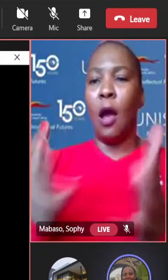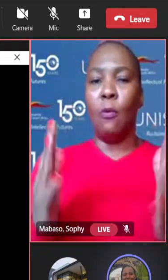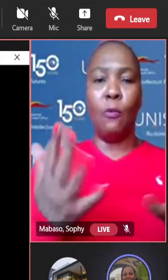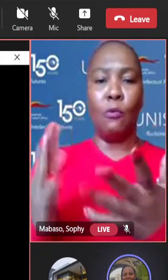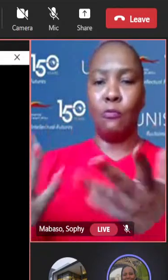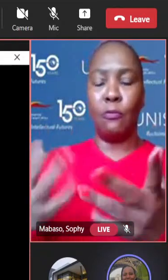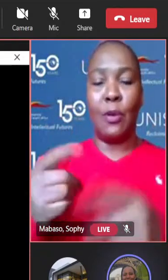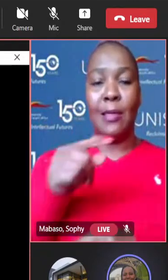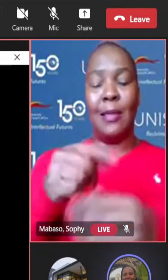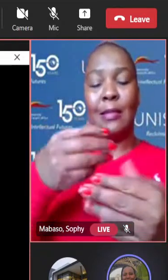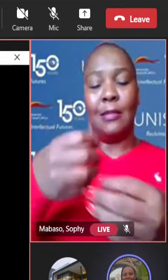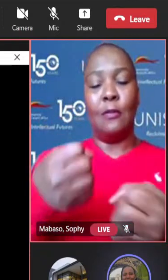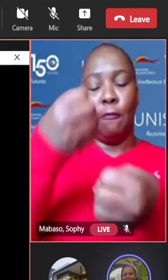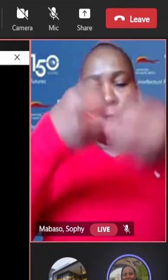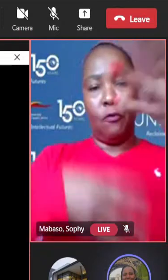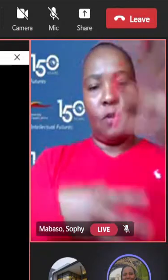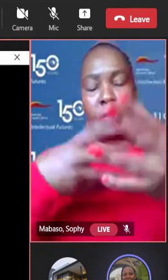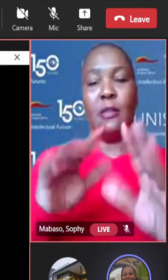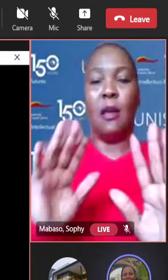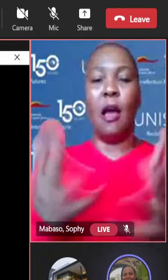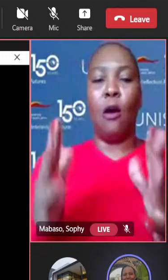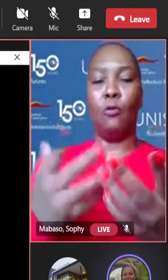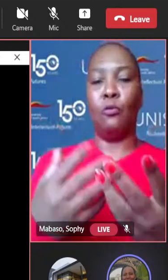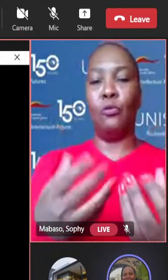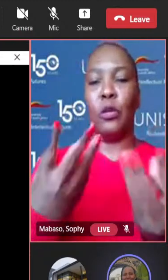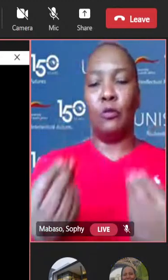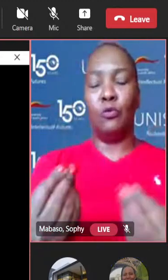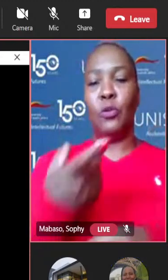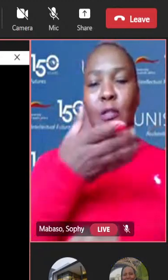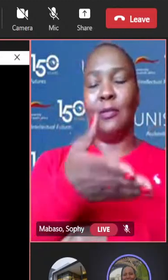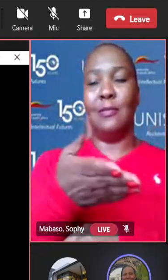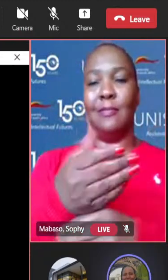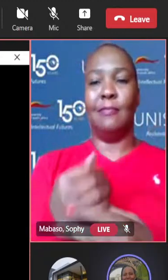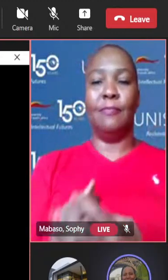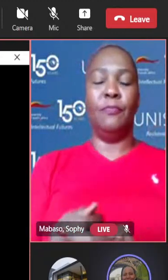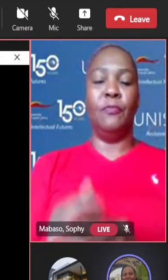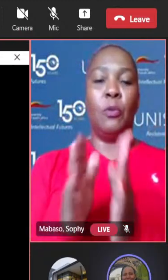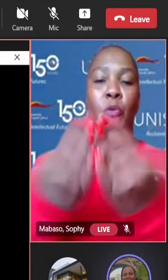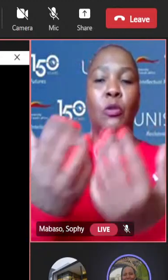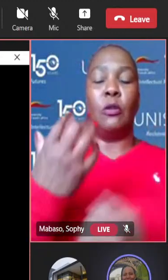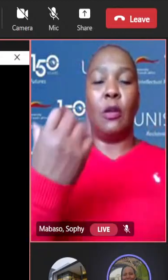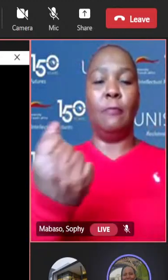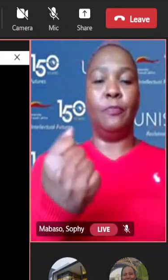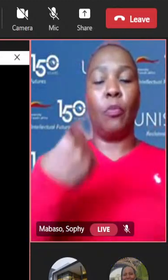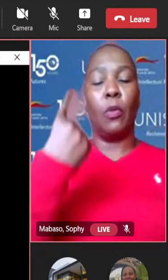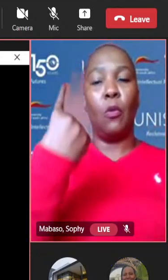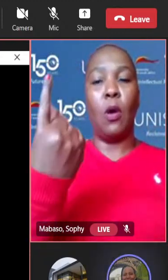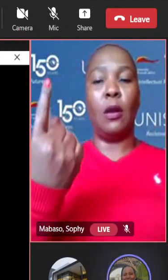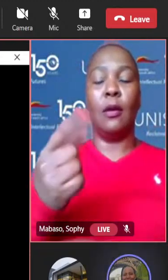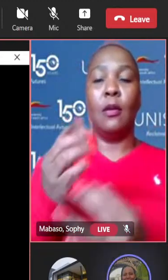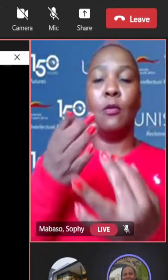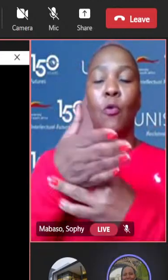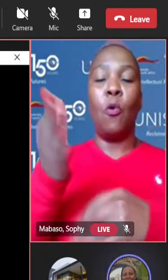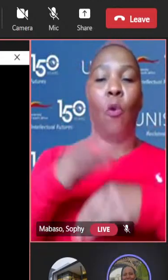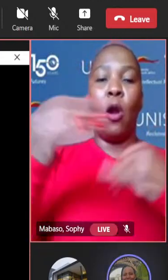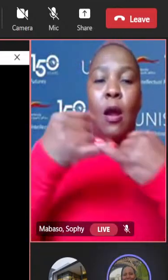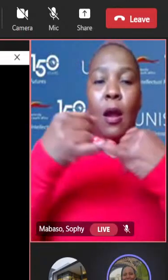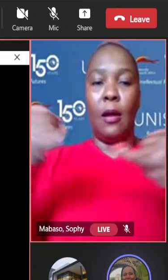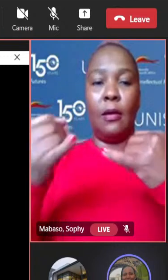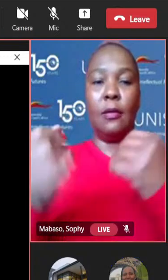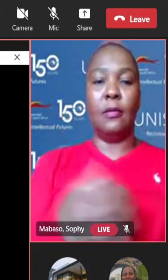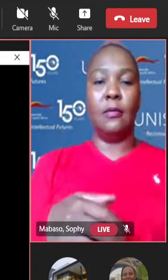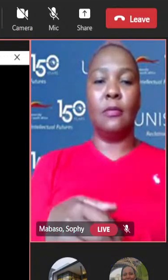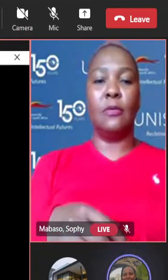you can extend the period of loan for the material that you have. One, via online, using the